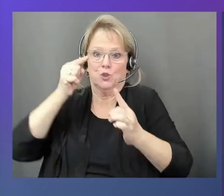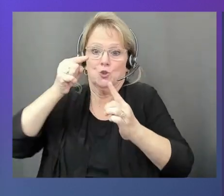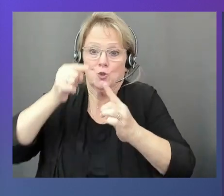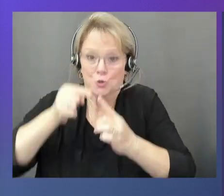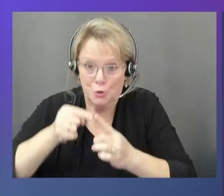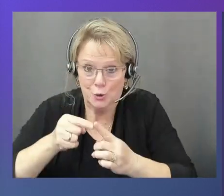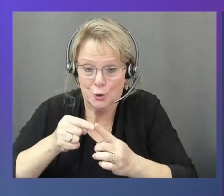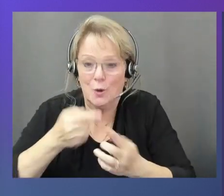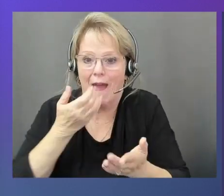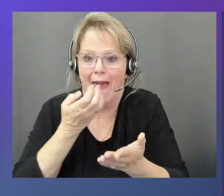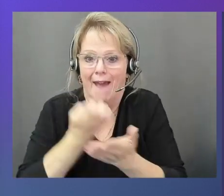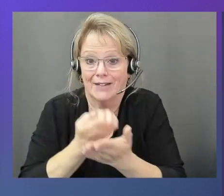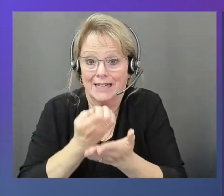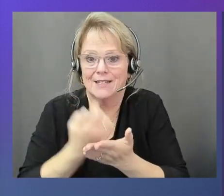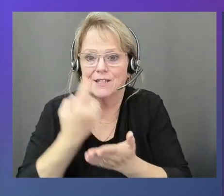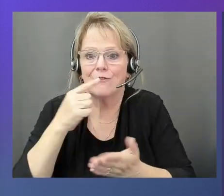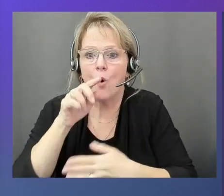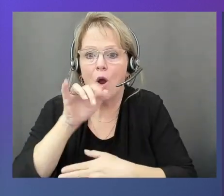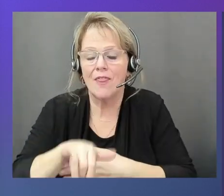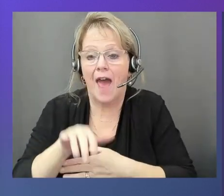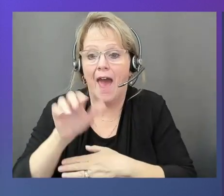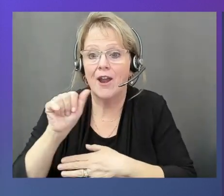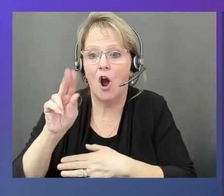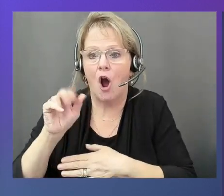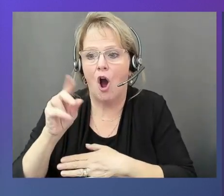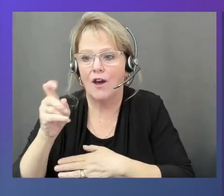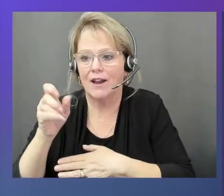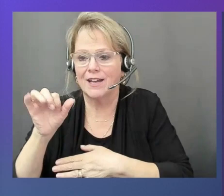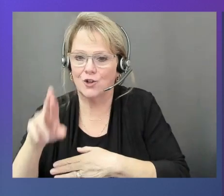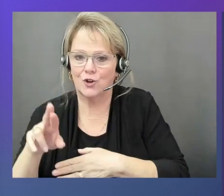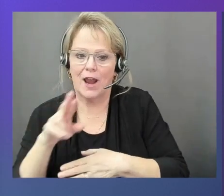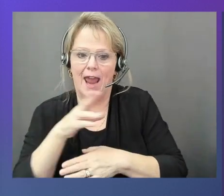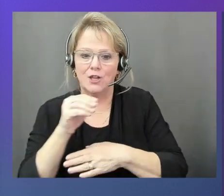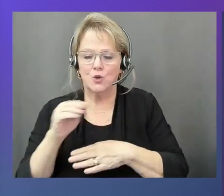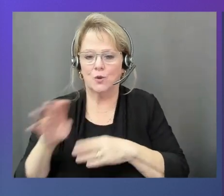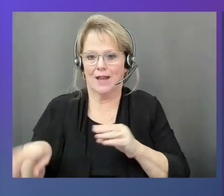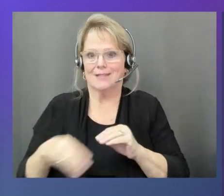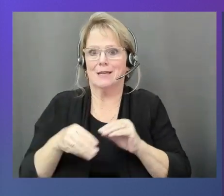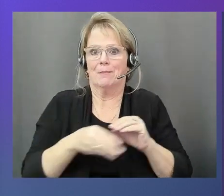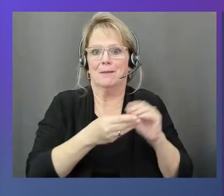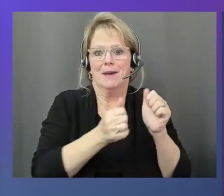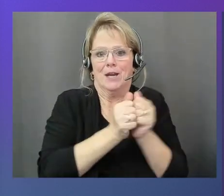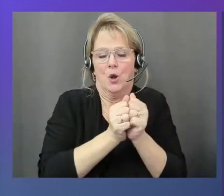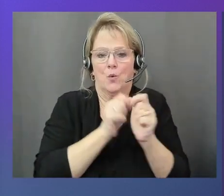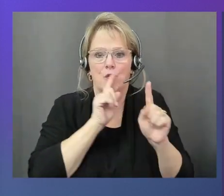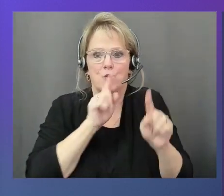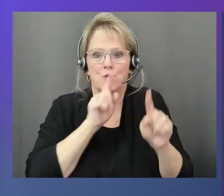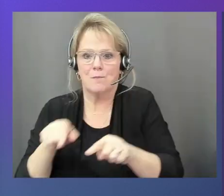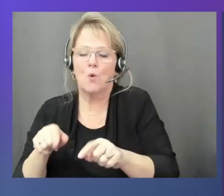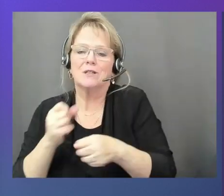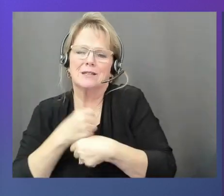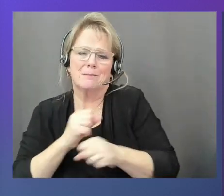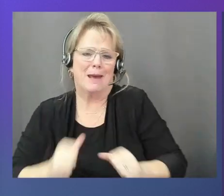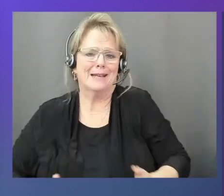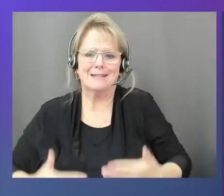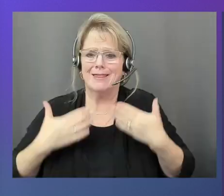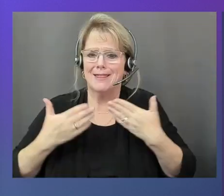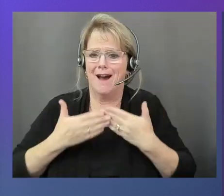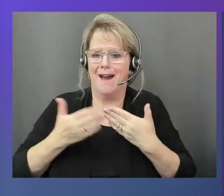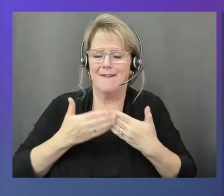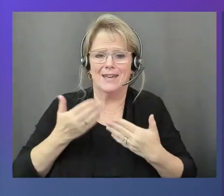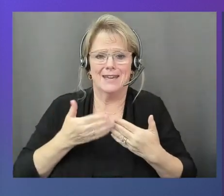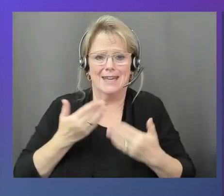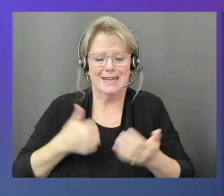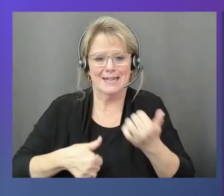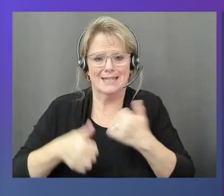if you can help supplement that with reports, automatic reports, makes your life a lot easier. Yeah, the flip side of that is operating system licensing.